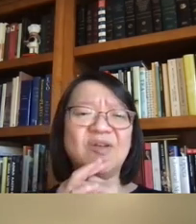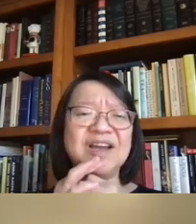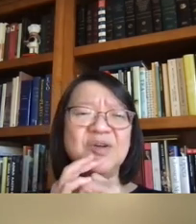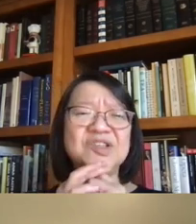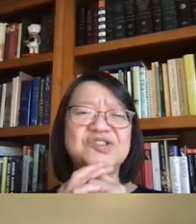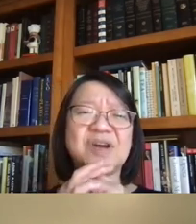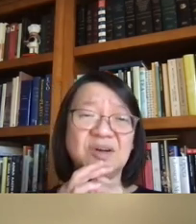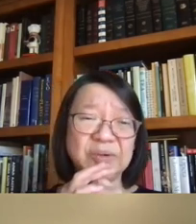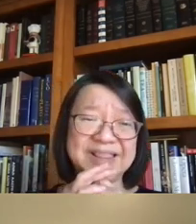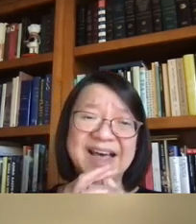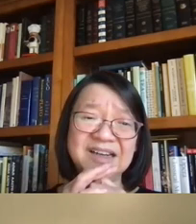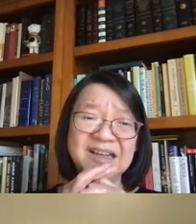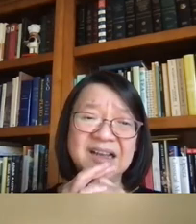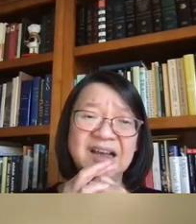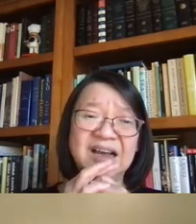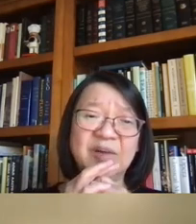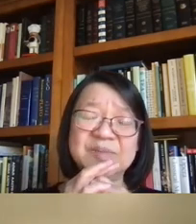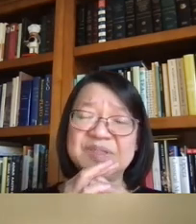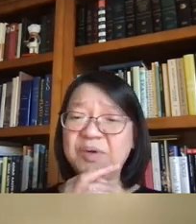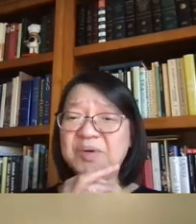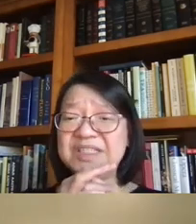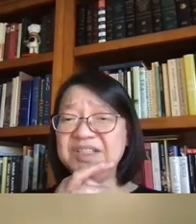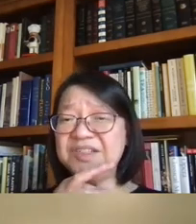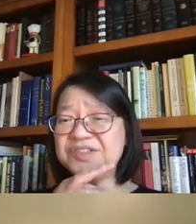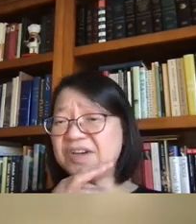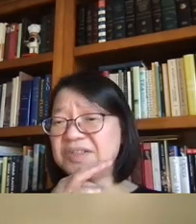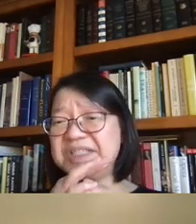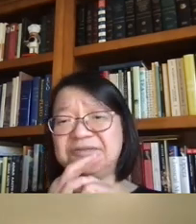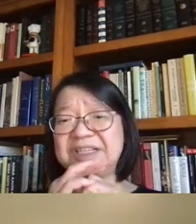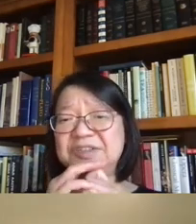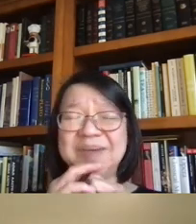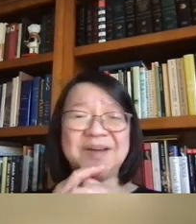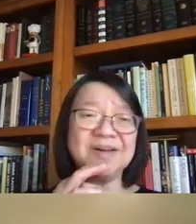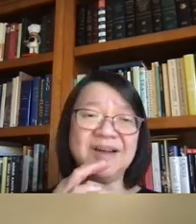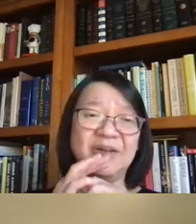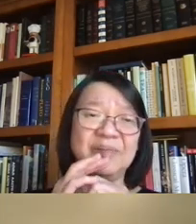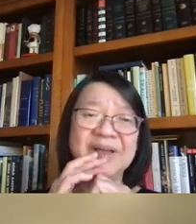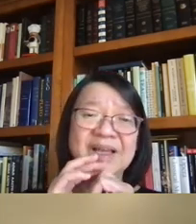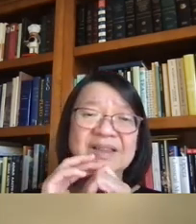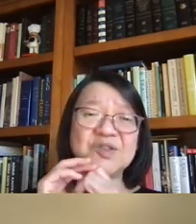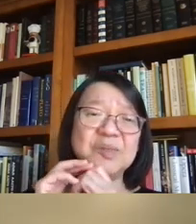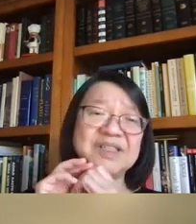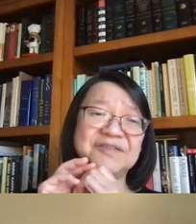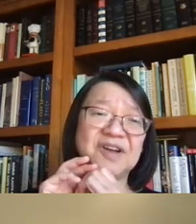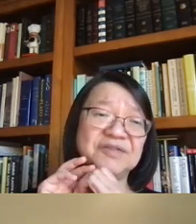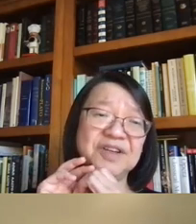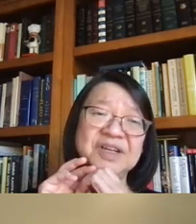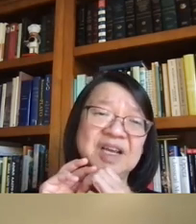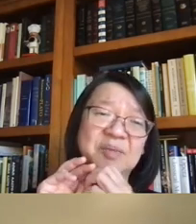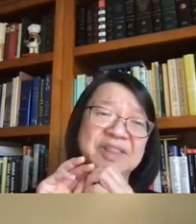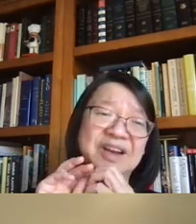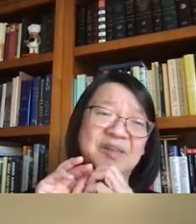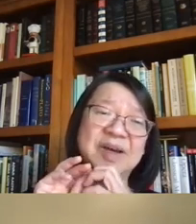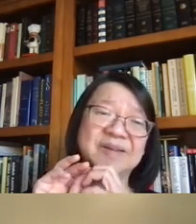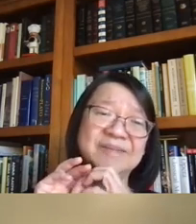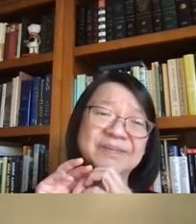5 o'clock hour. I know we struggle with that. So we will continue to struggle and see if we can do better. This will be default if we couldn't come